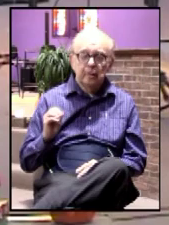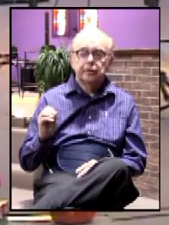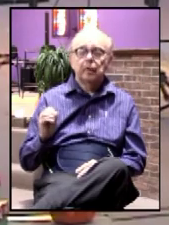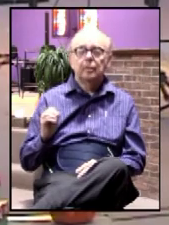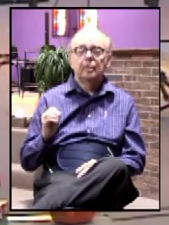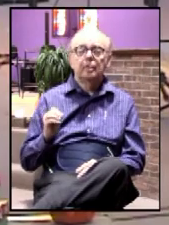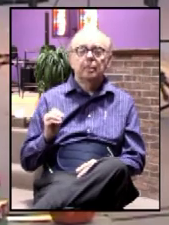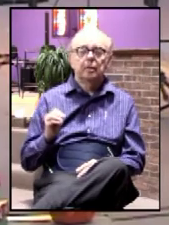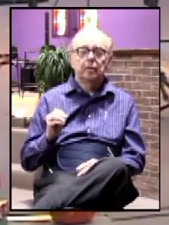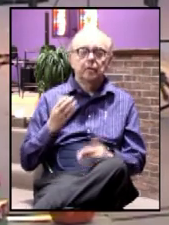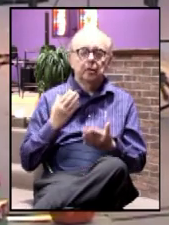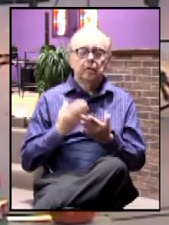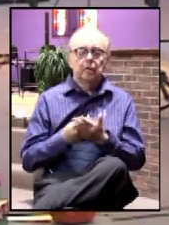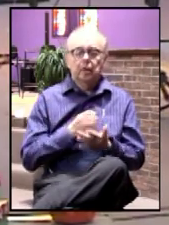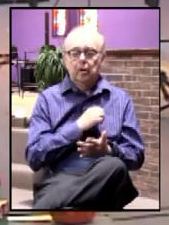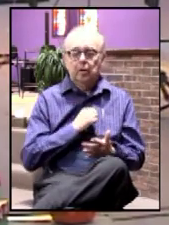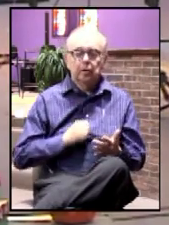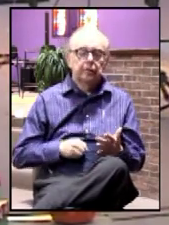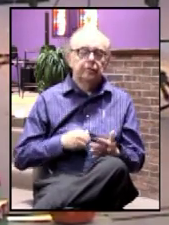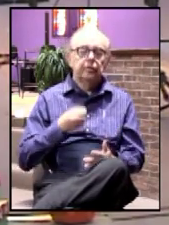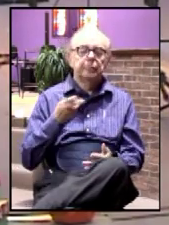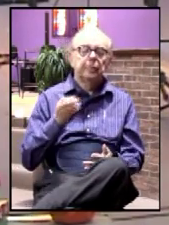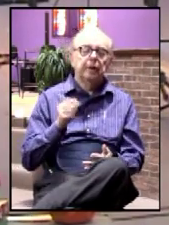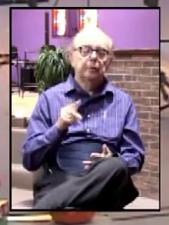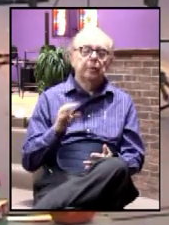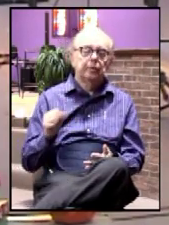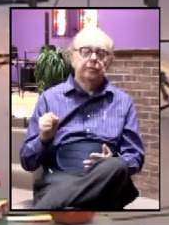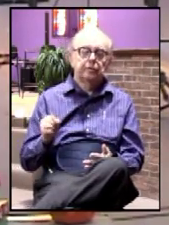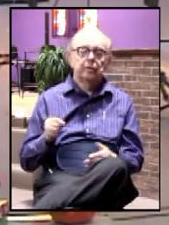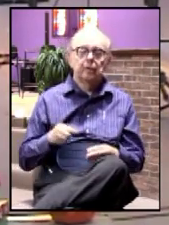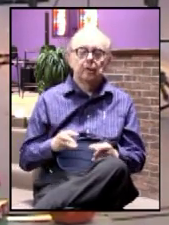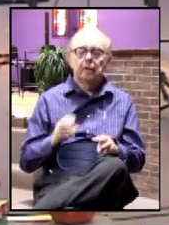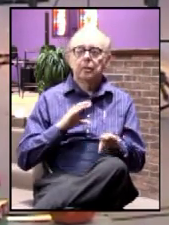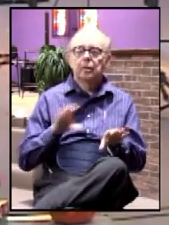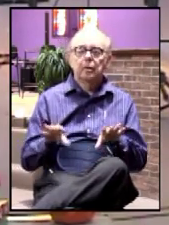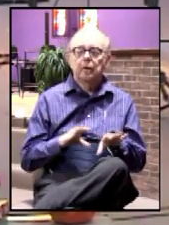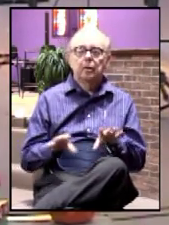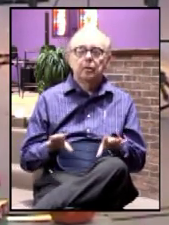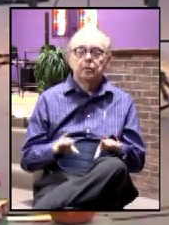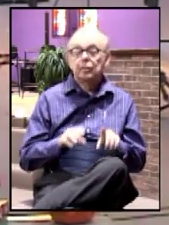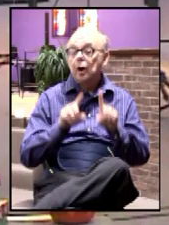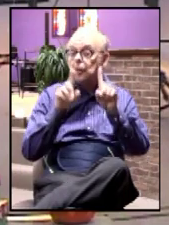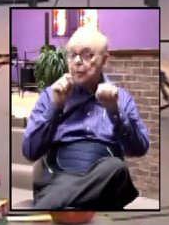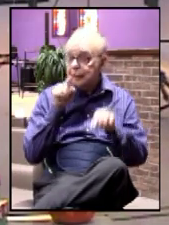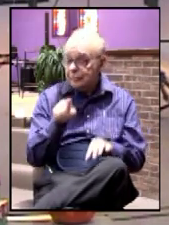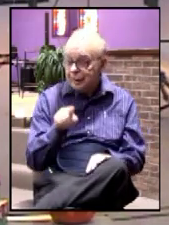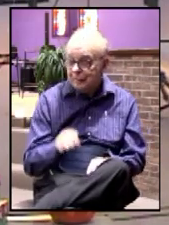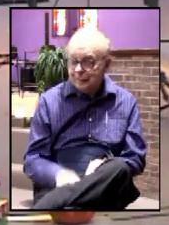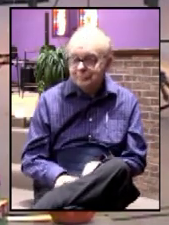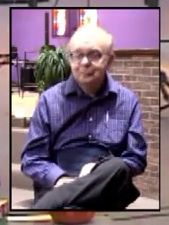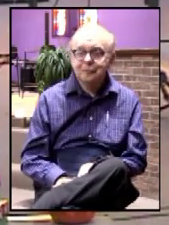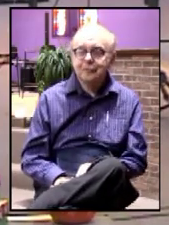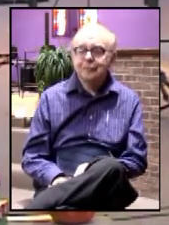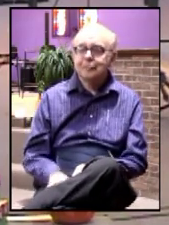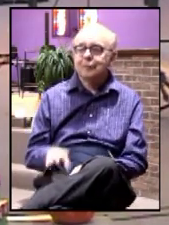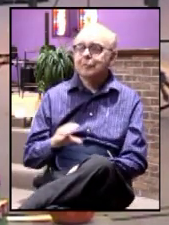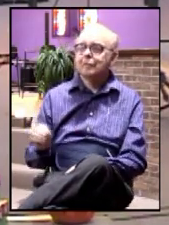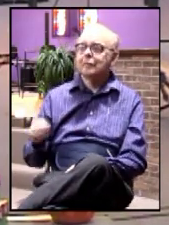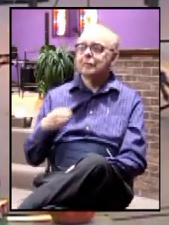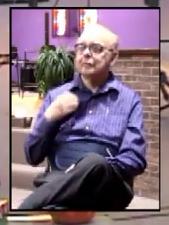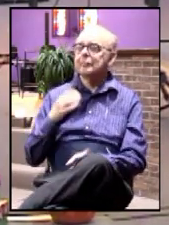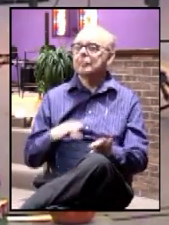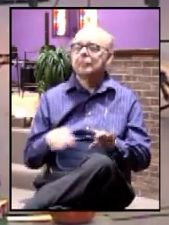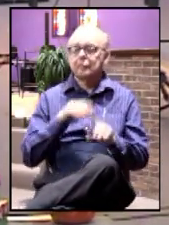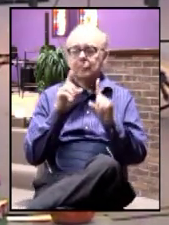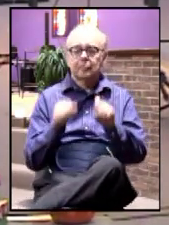So, in good superhero style, we're going to do a quiz. And